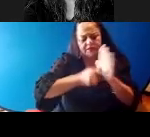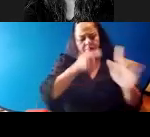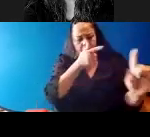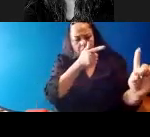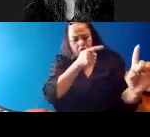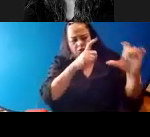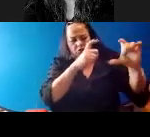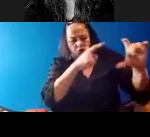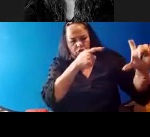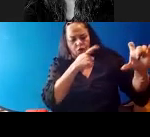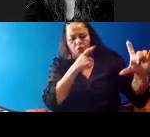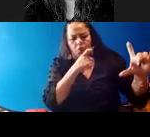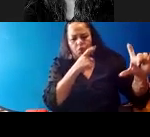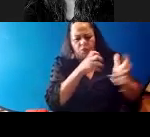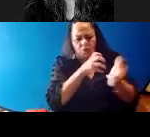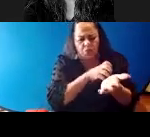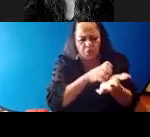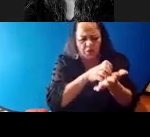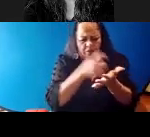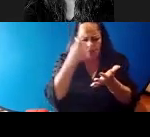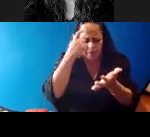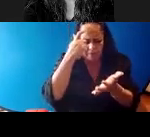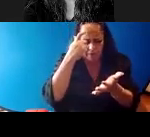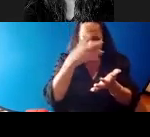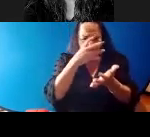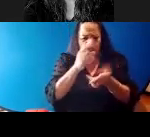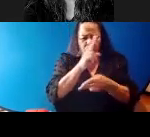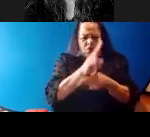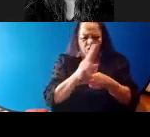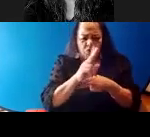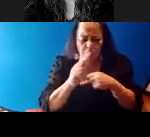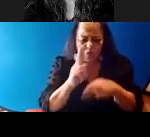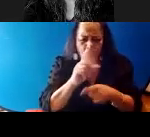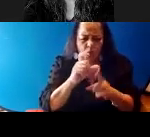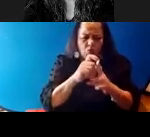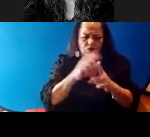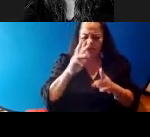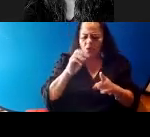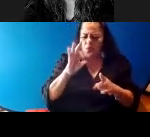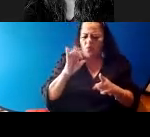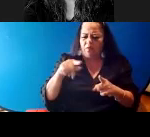as older, rougher, and criminal-minded, using terms like wolf packs and super predators, which led